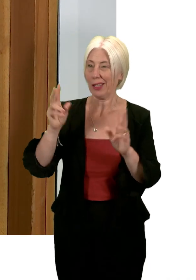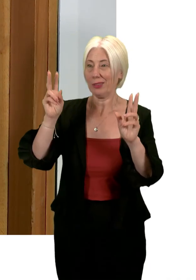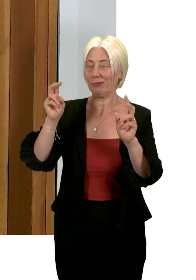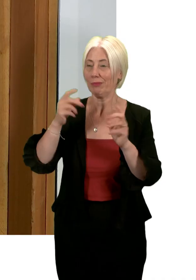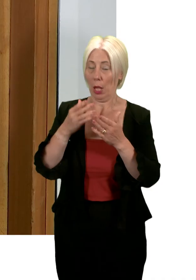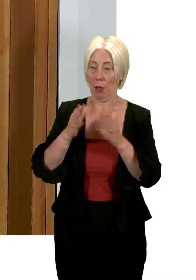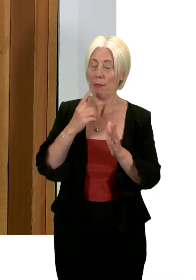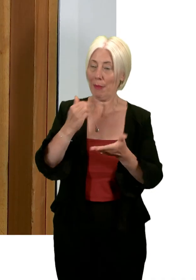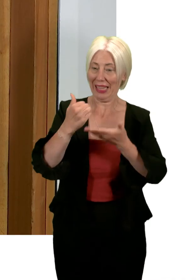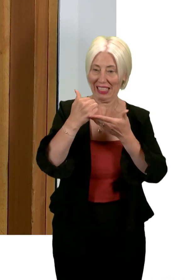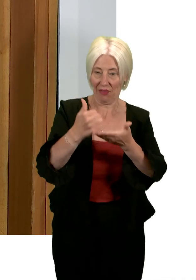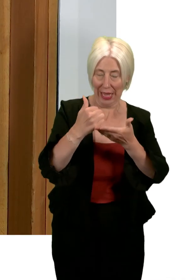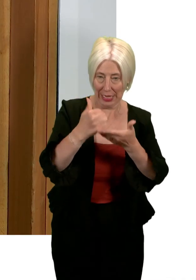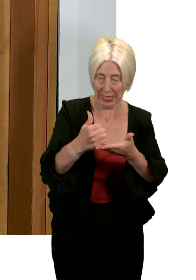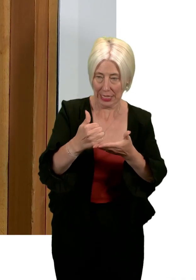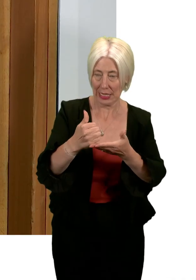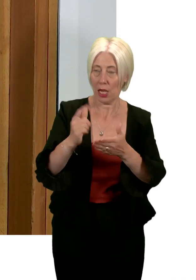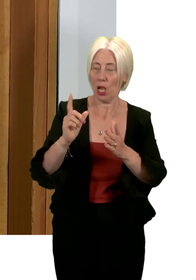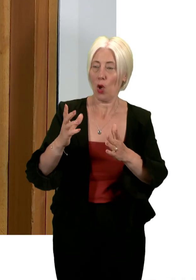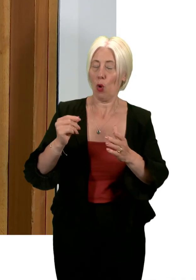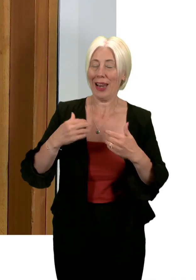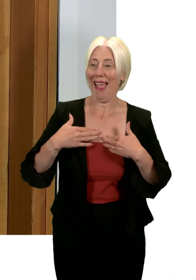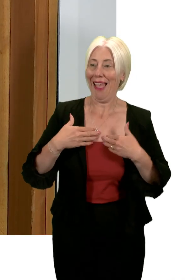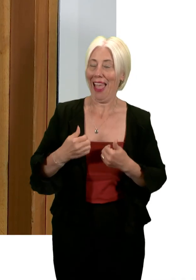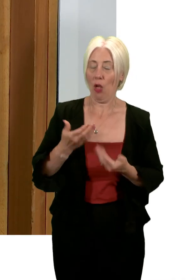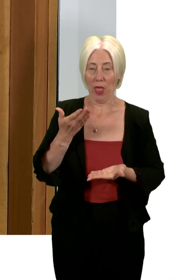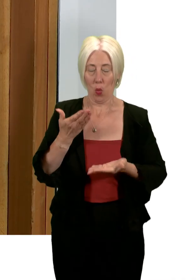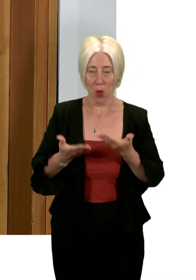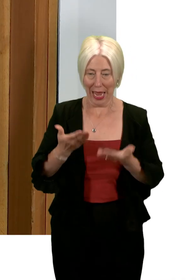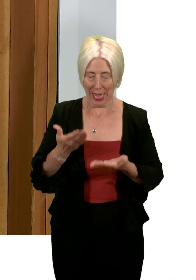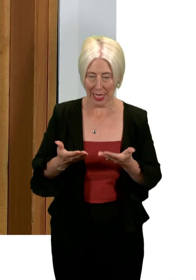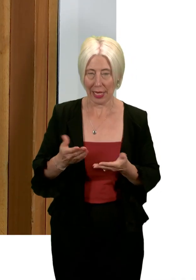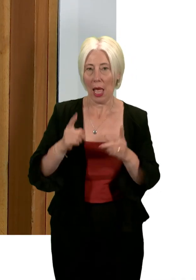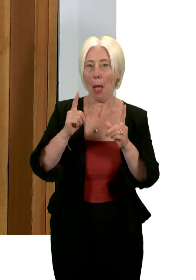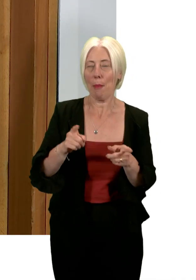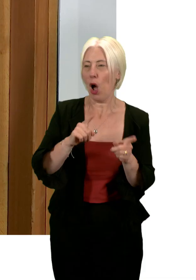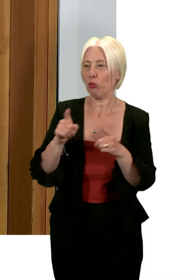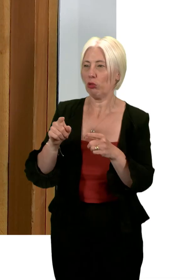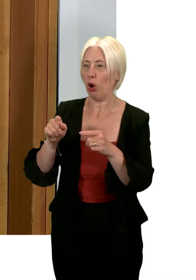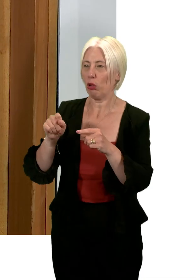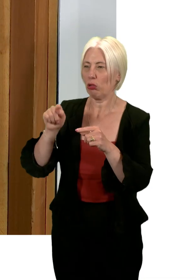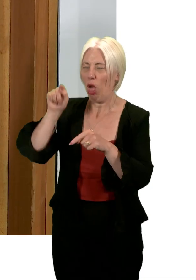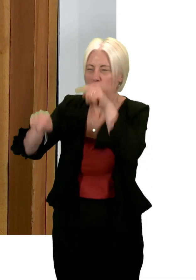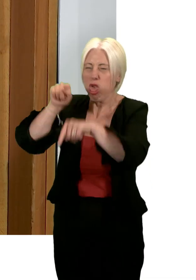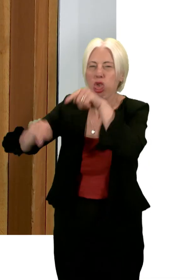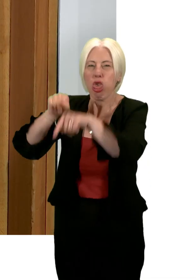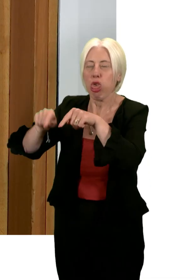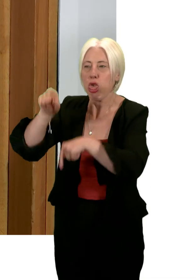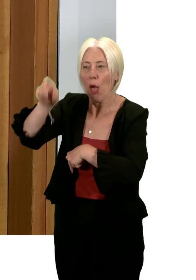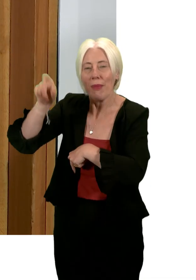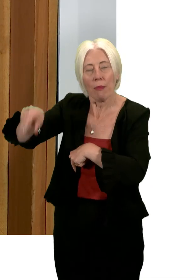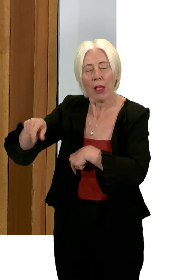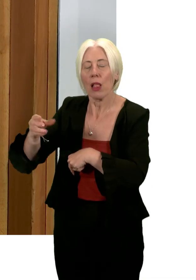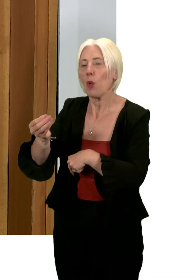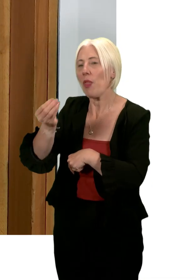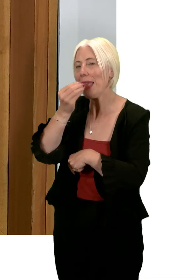that both embraces healthy weight but doesn't antagonise for those that have eating disorders. I think that's an excellent